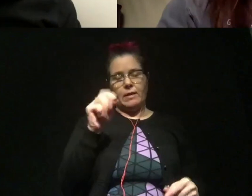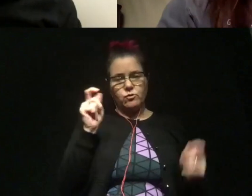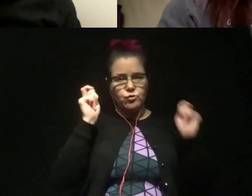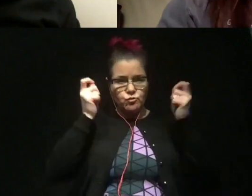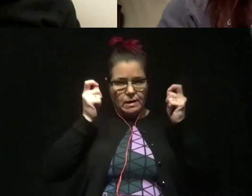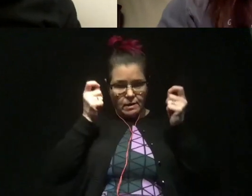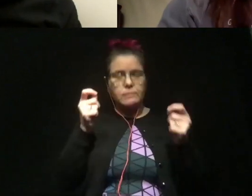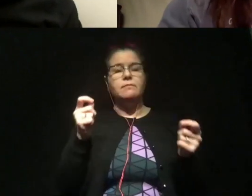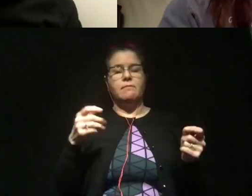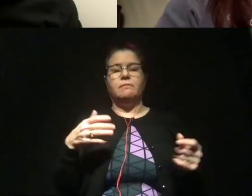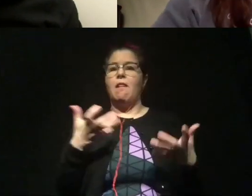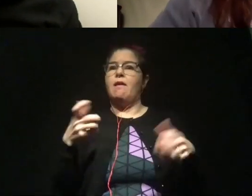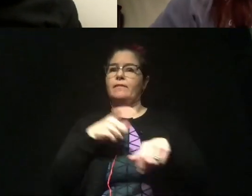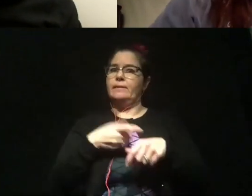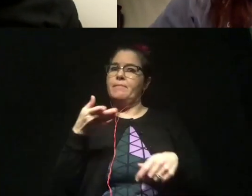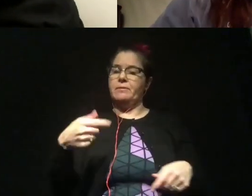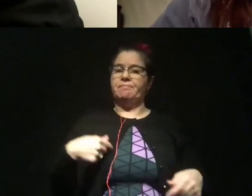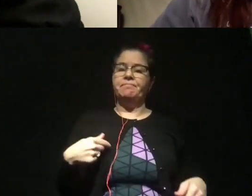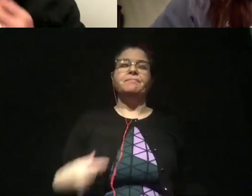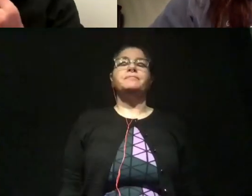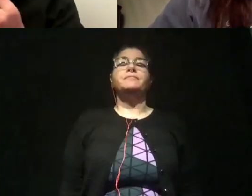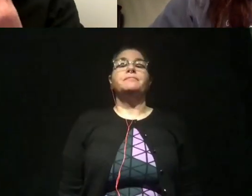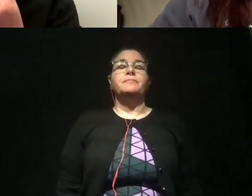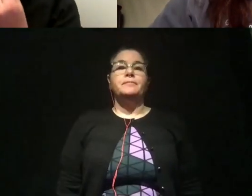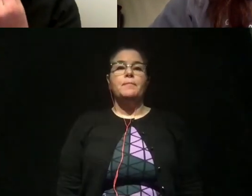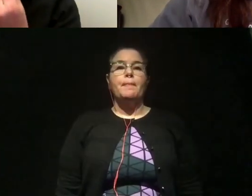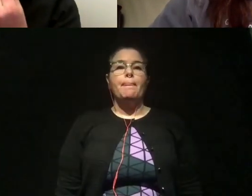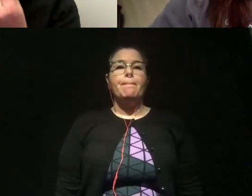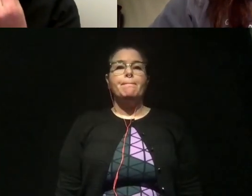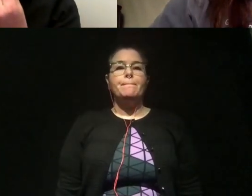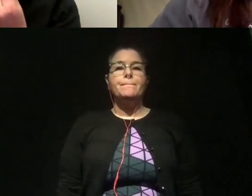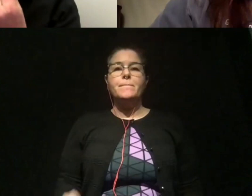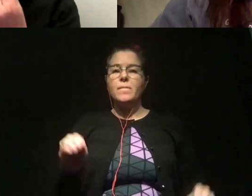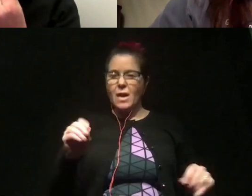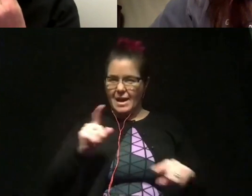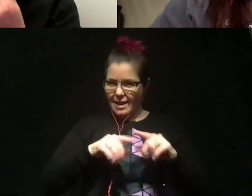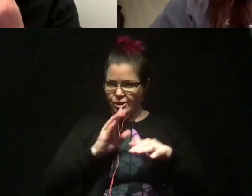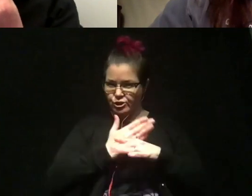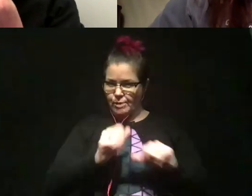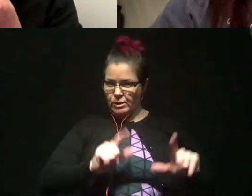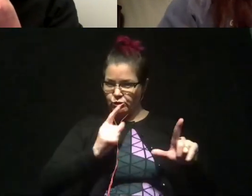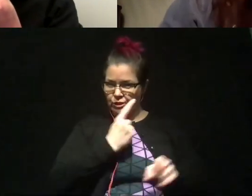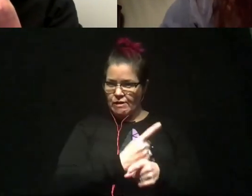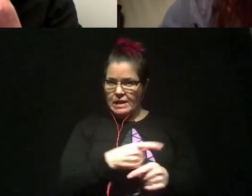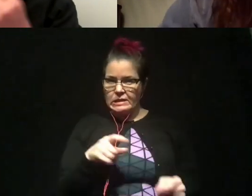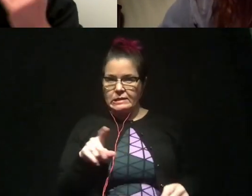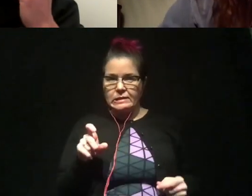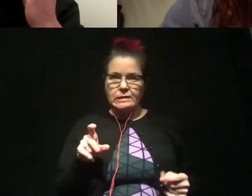there. I am, so we don't have any screen sharing right now, do we?